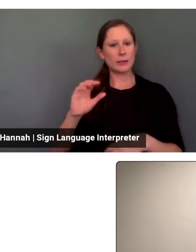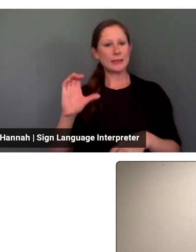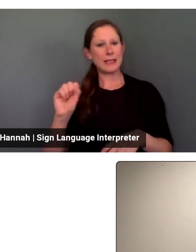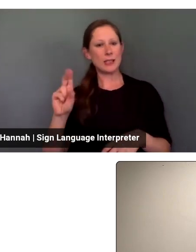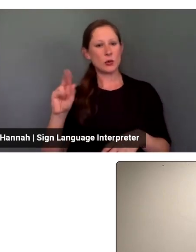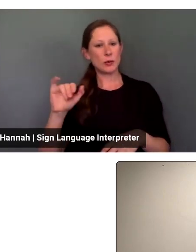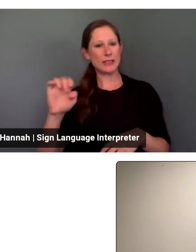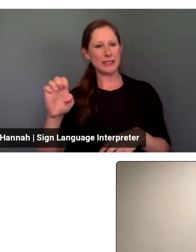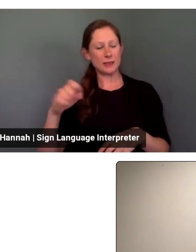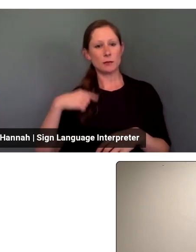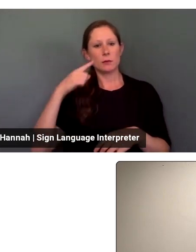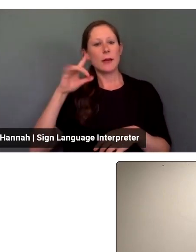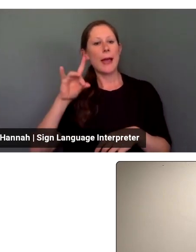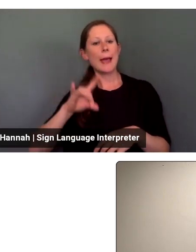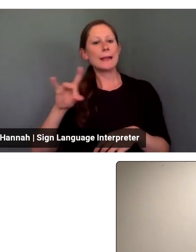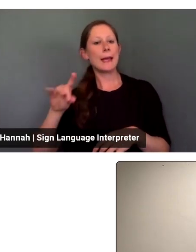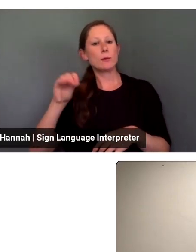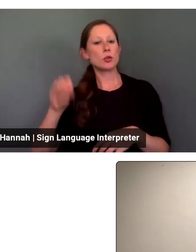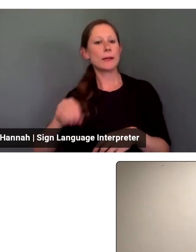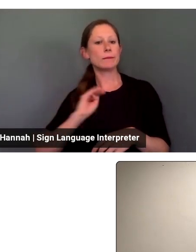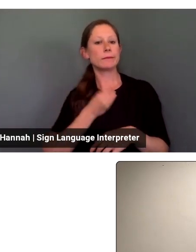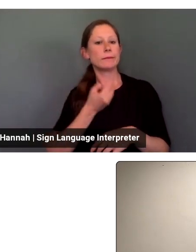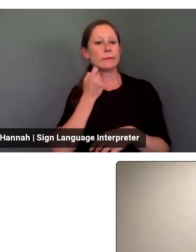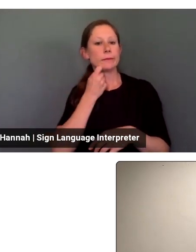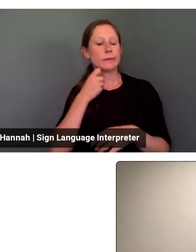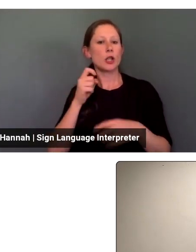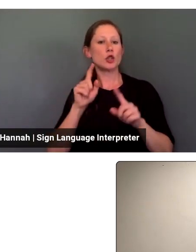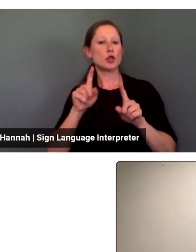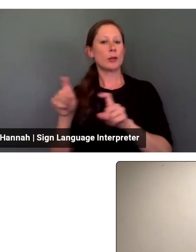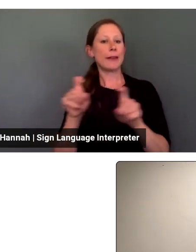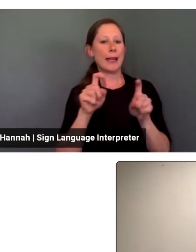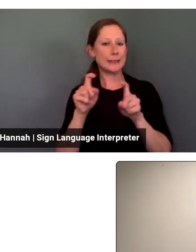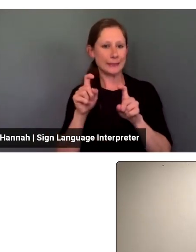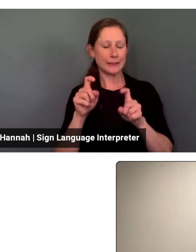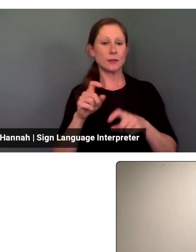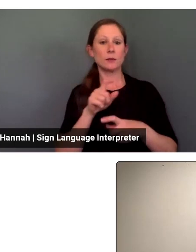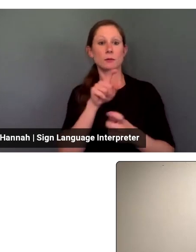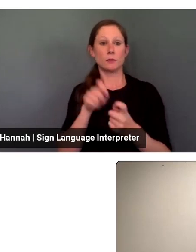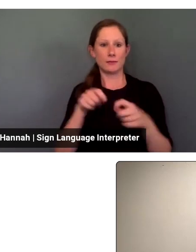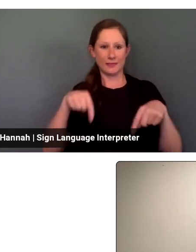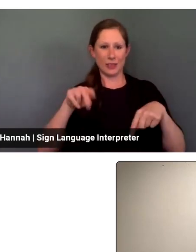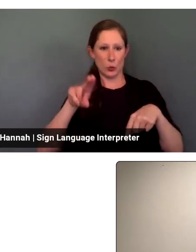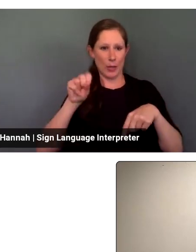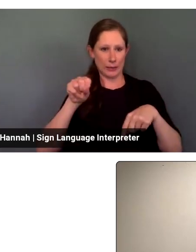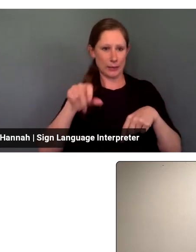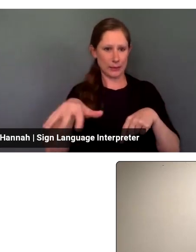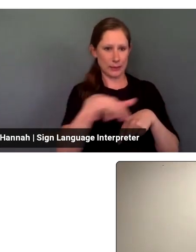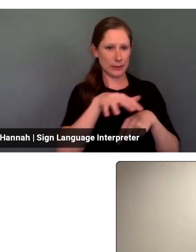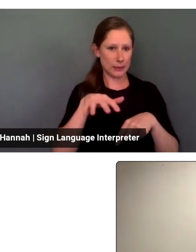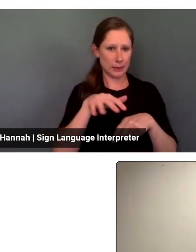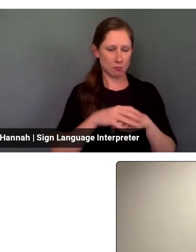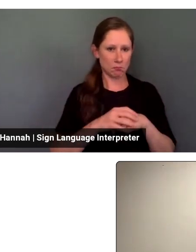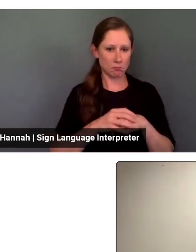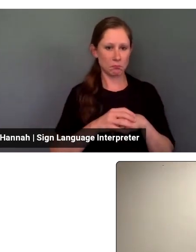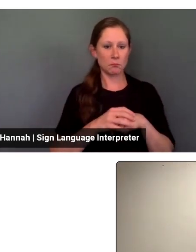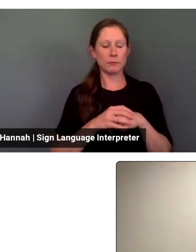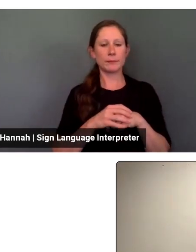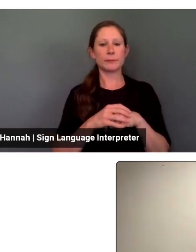if I'm recalling correctly, in our recent survey, this was specific to the United States, said